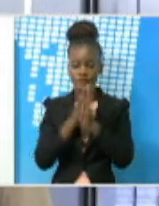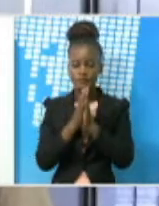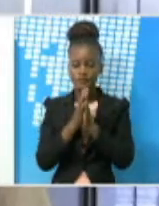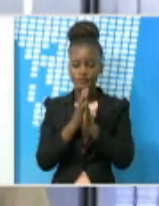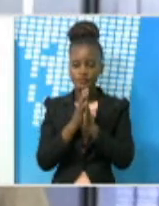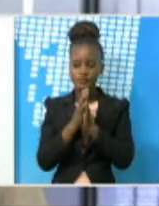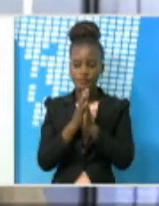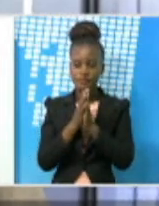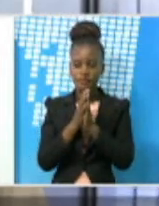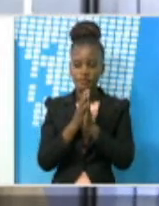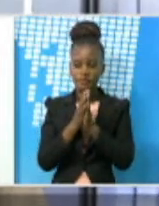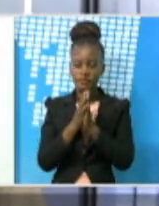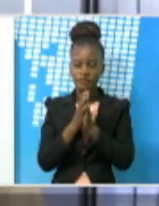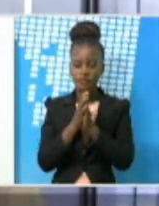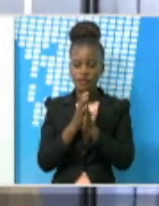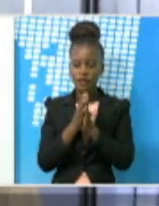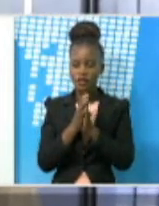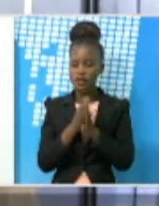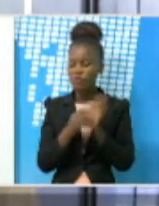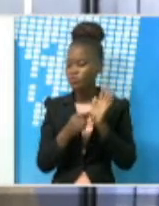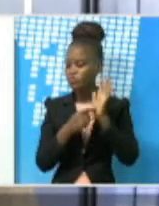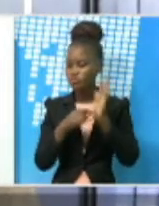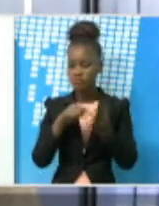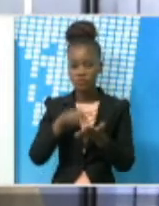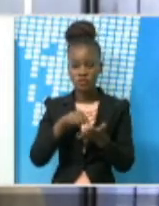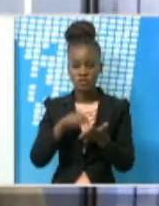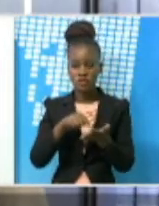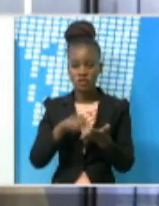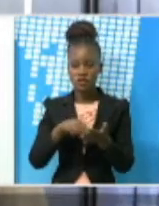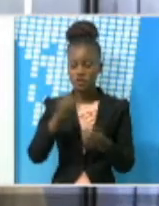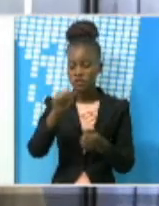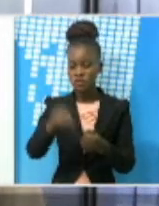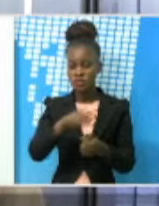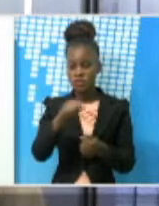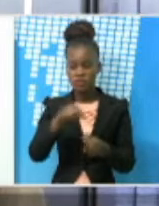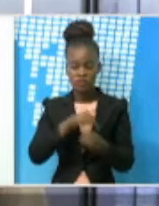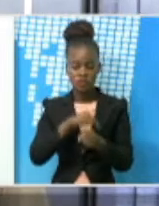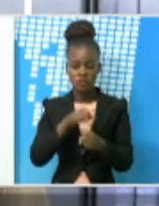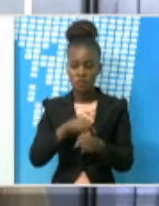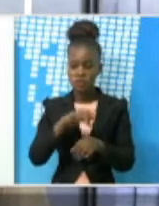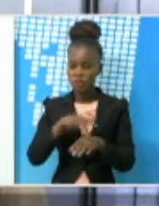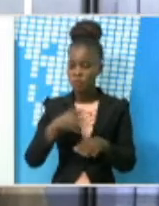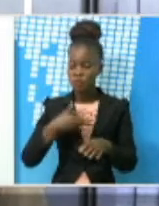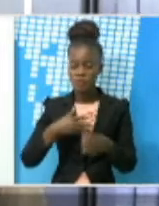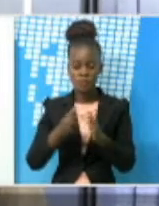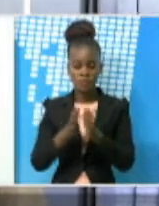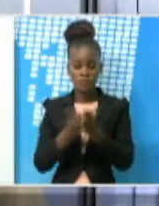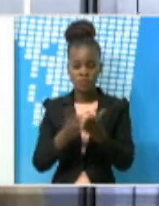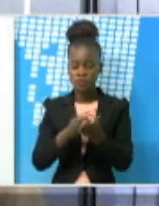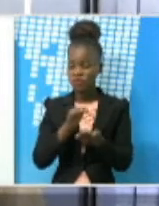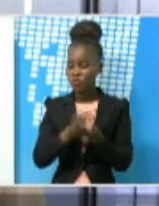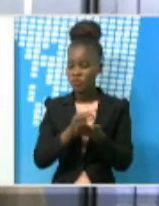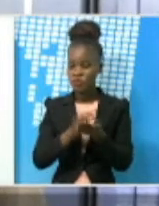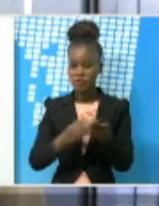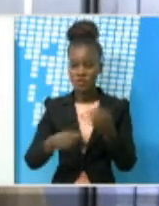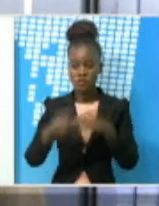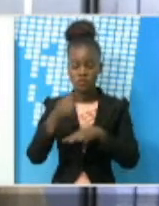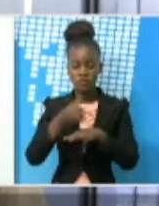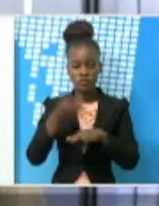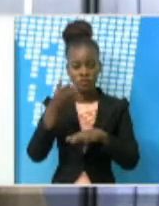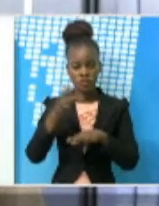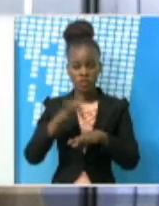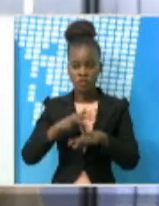they are informal. They are in the informal sector. They don't have businesses that that keep books of accounts, that